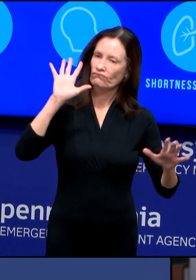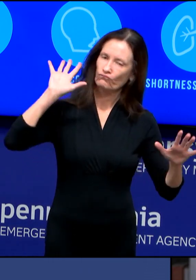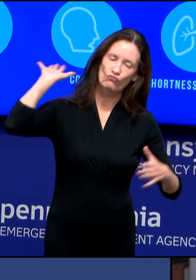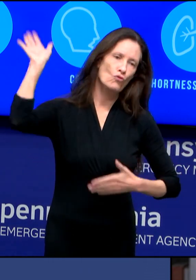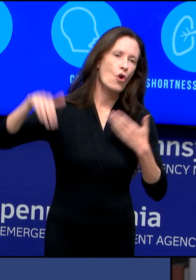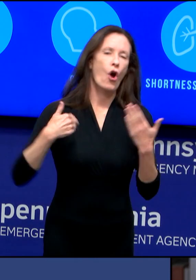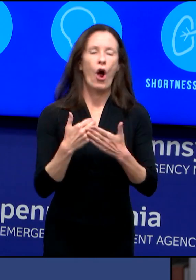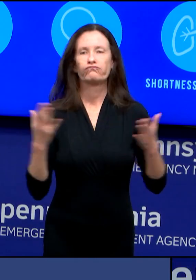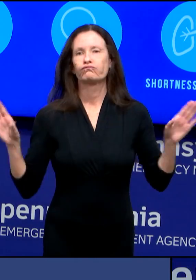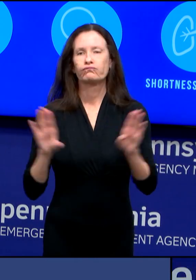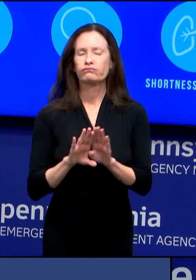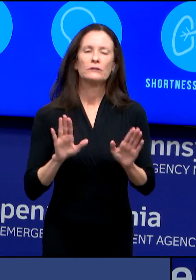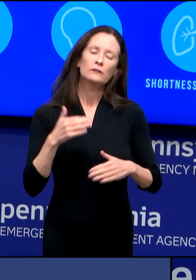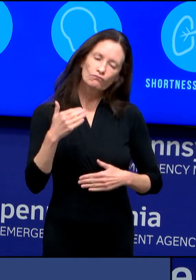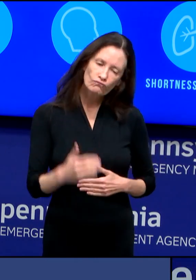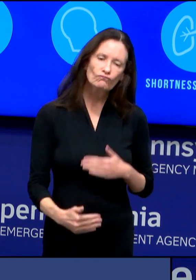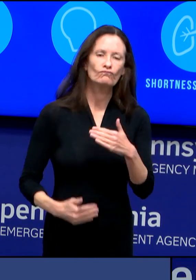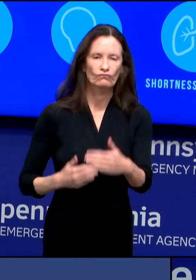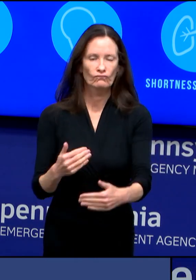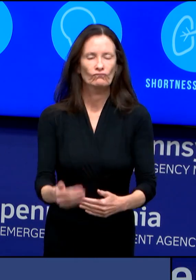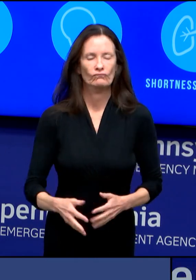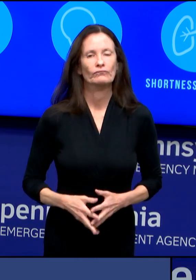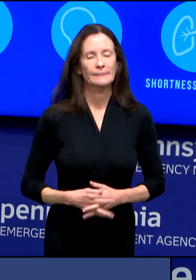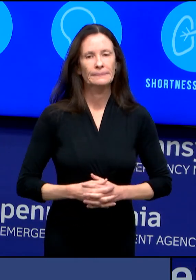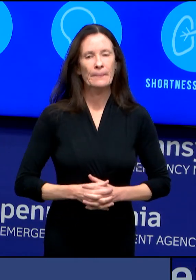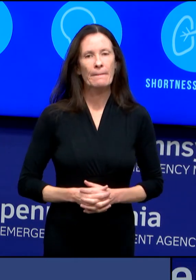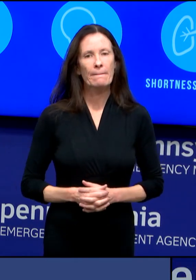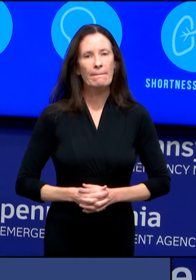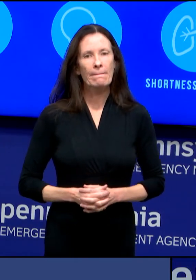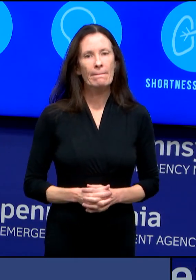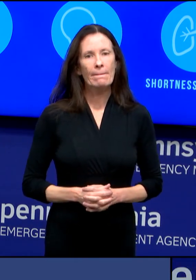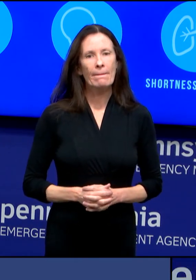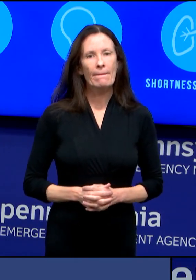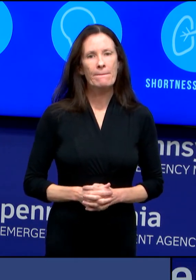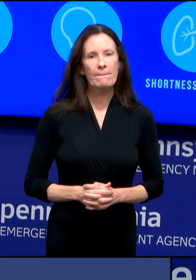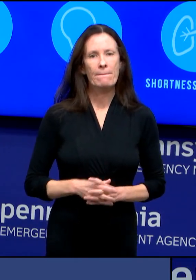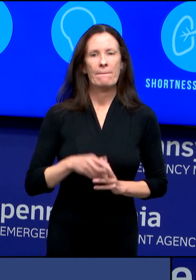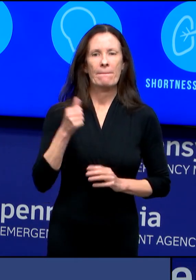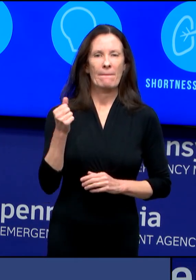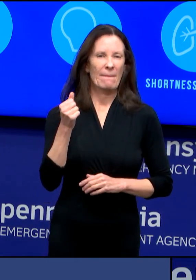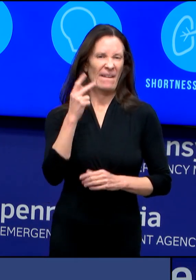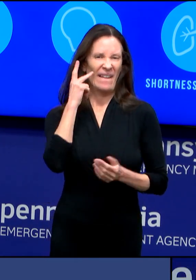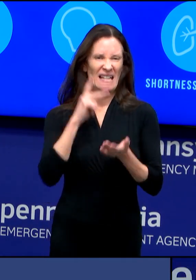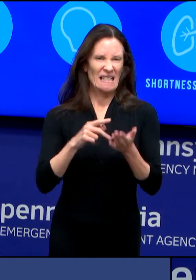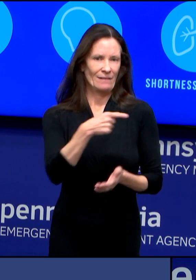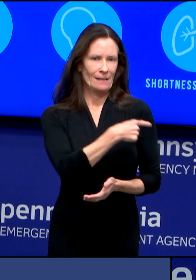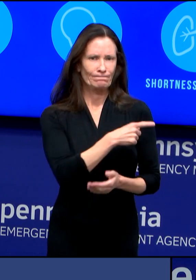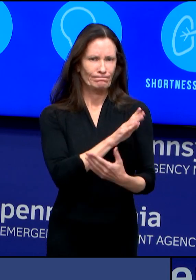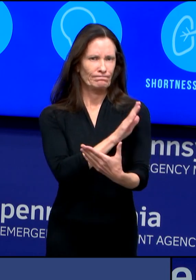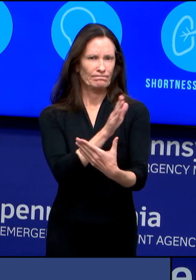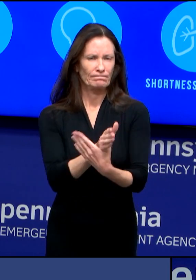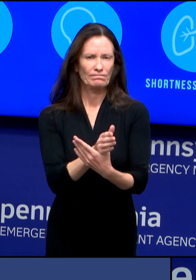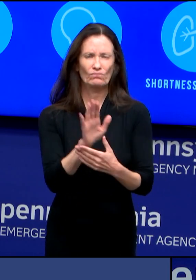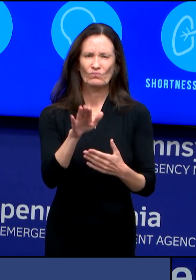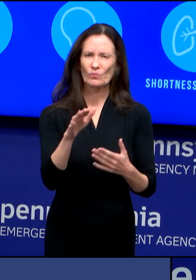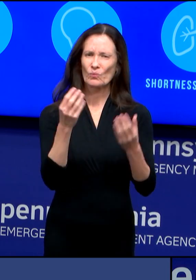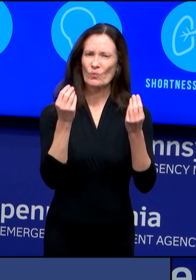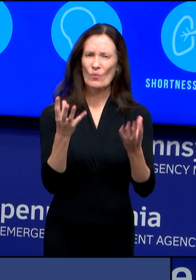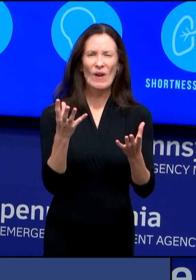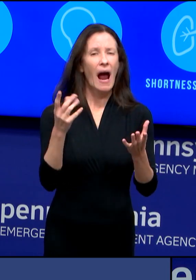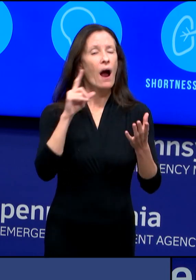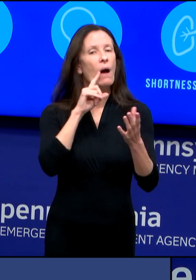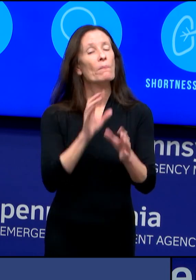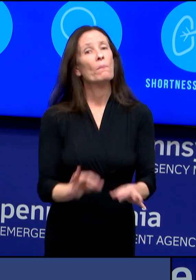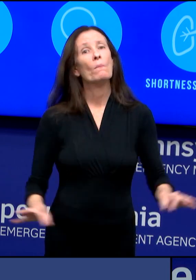I want to emphasize that the mitigation efforts, the prevention efforts that the governor is putting